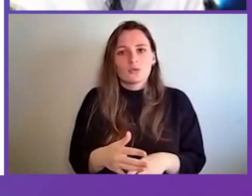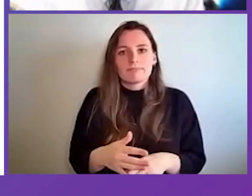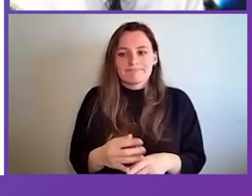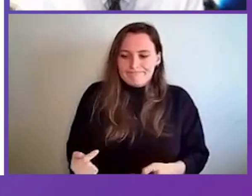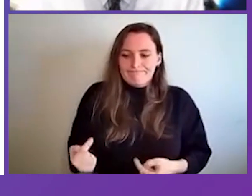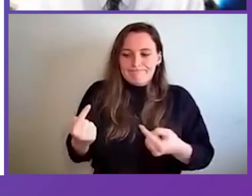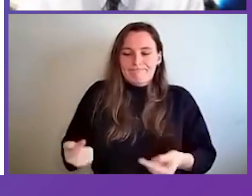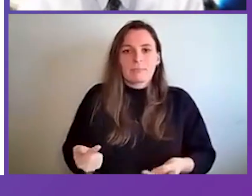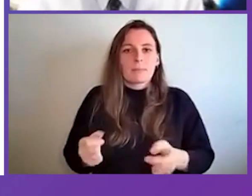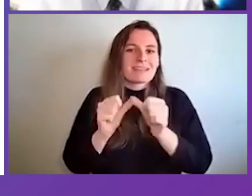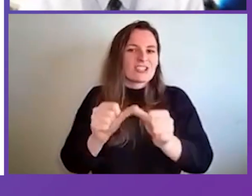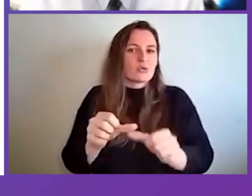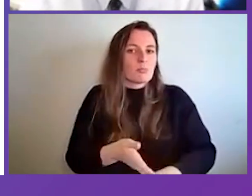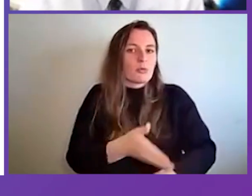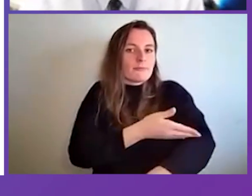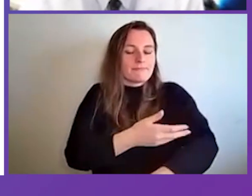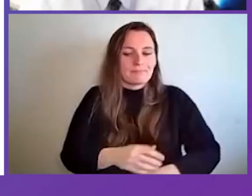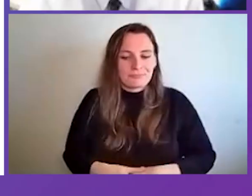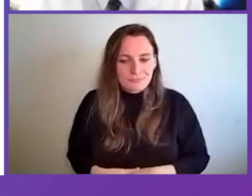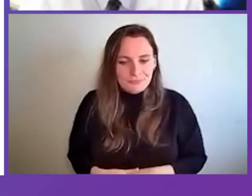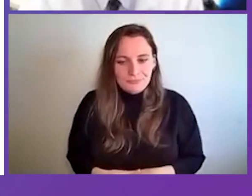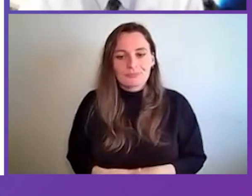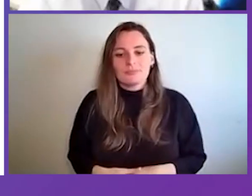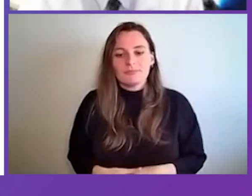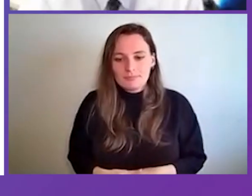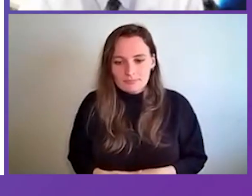We've also identified